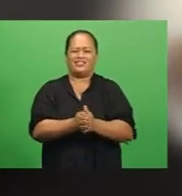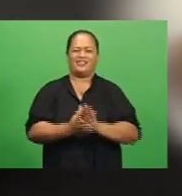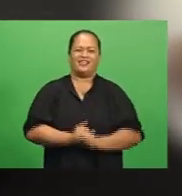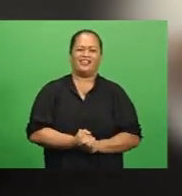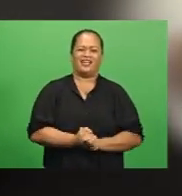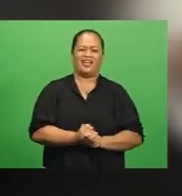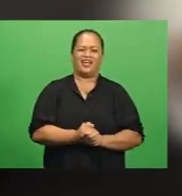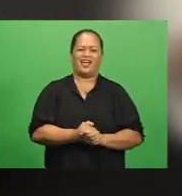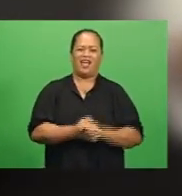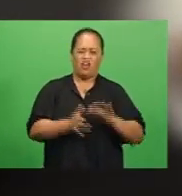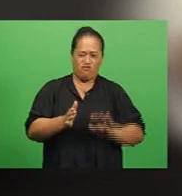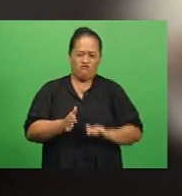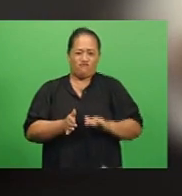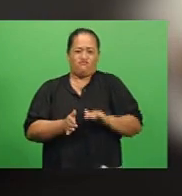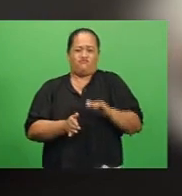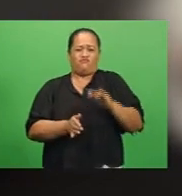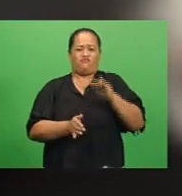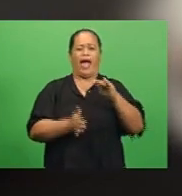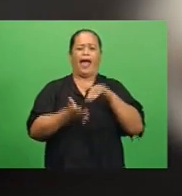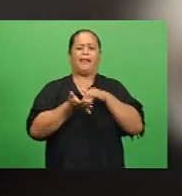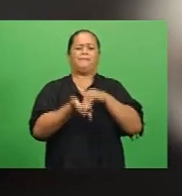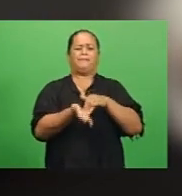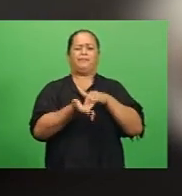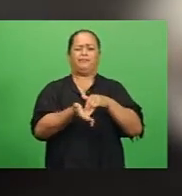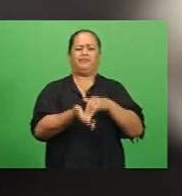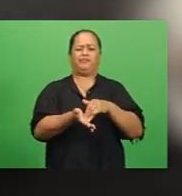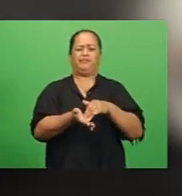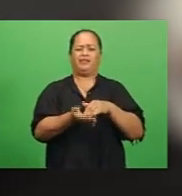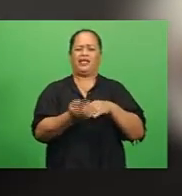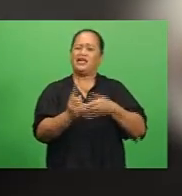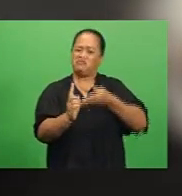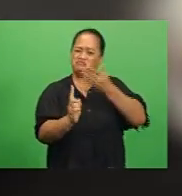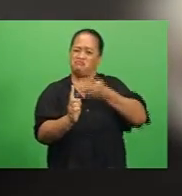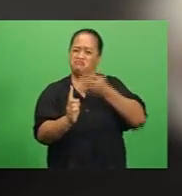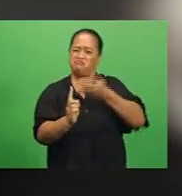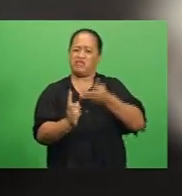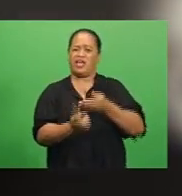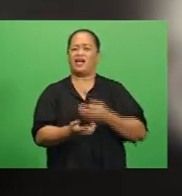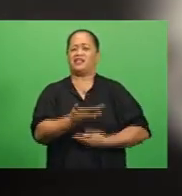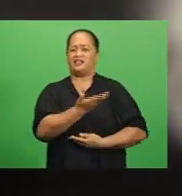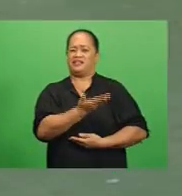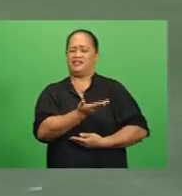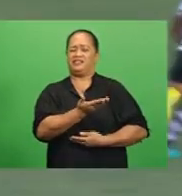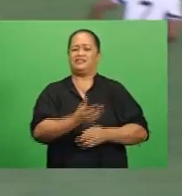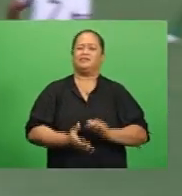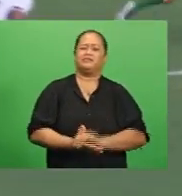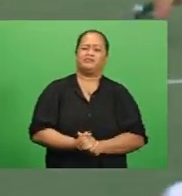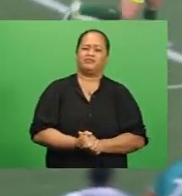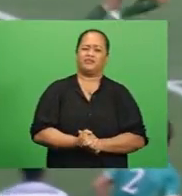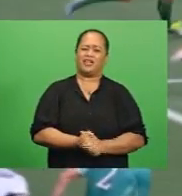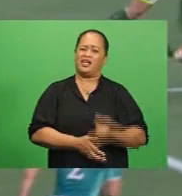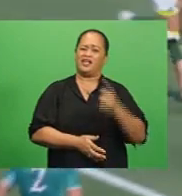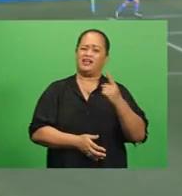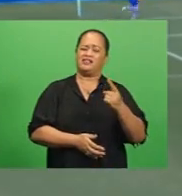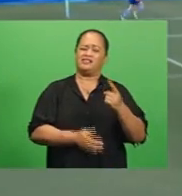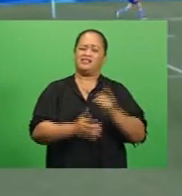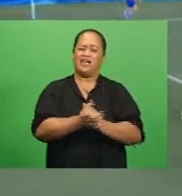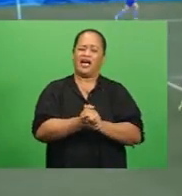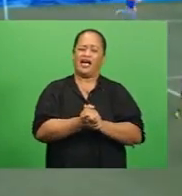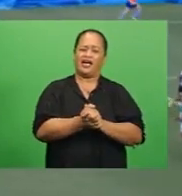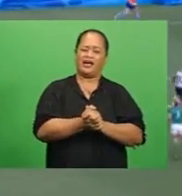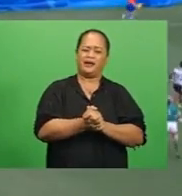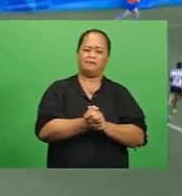growing up they helped me a lot. And one of them who actually made the national scene was